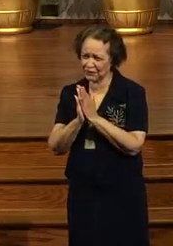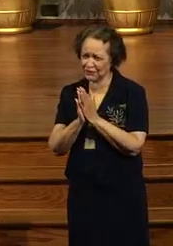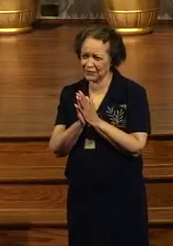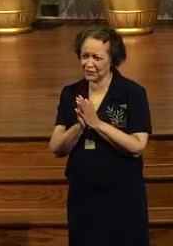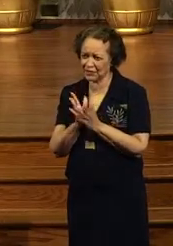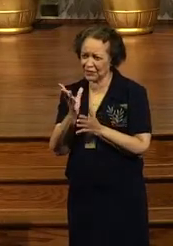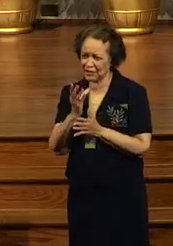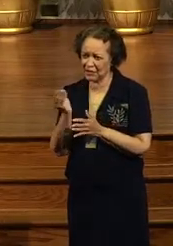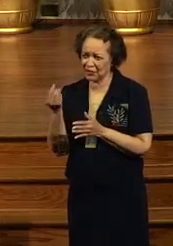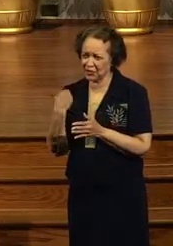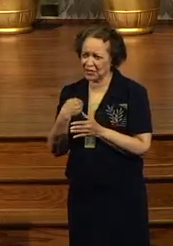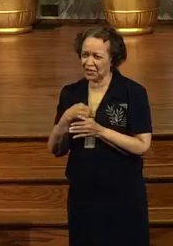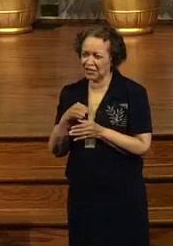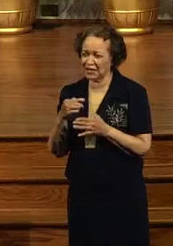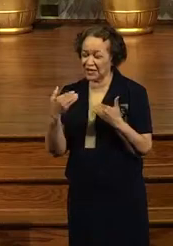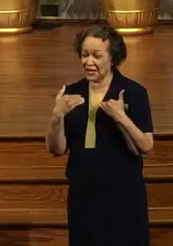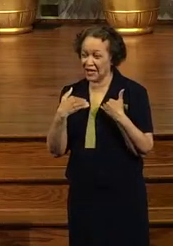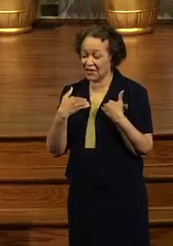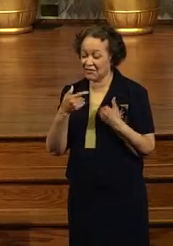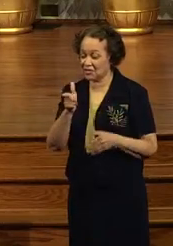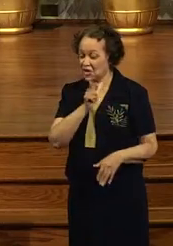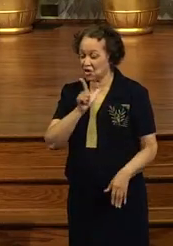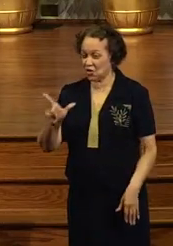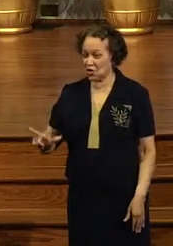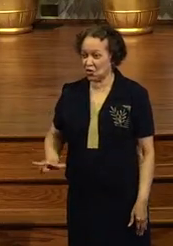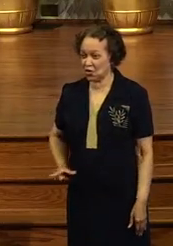we have communion next Sabbath.